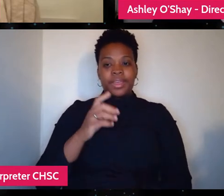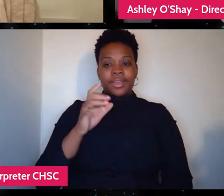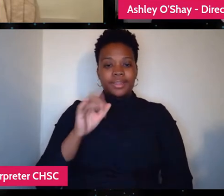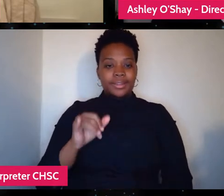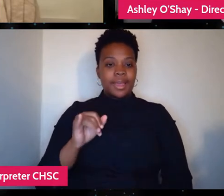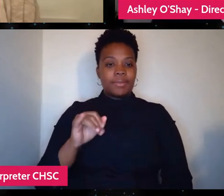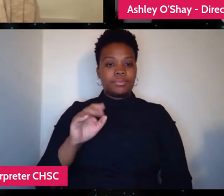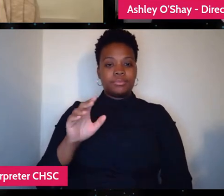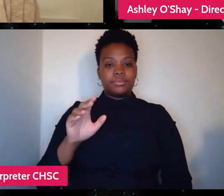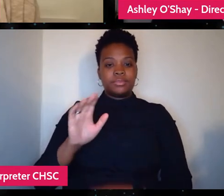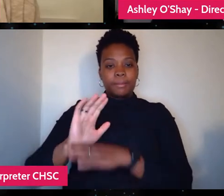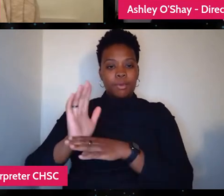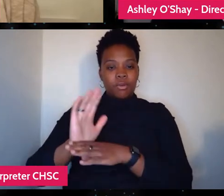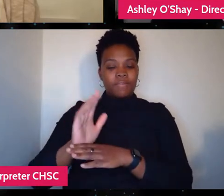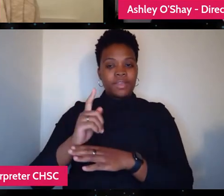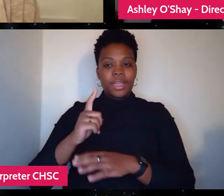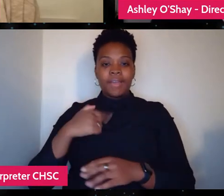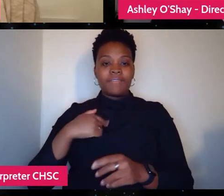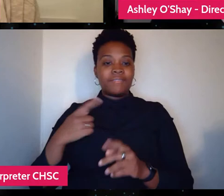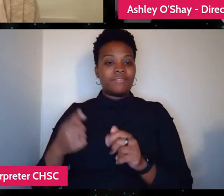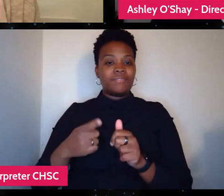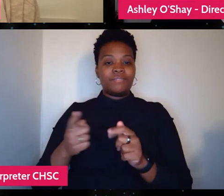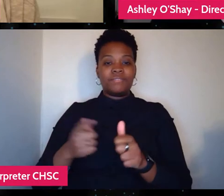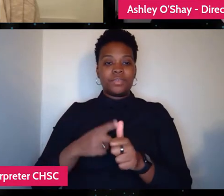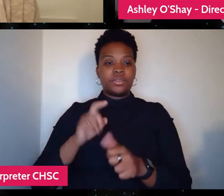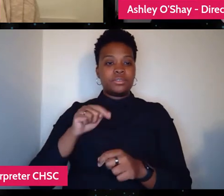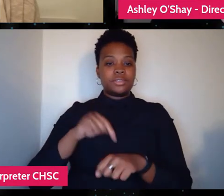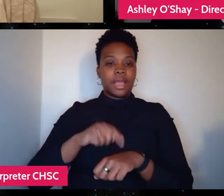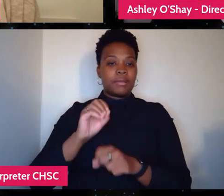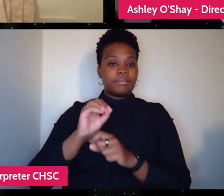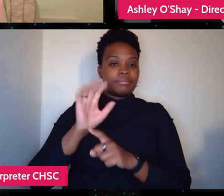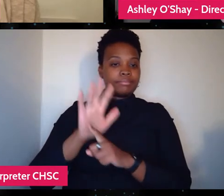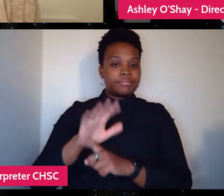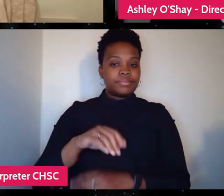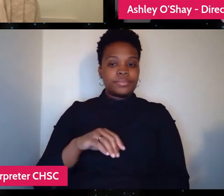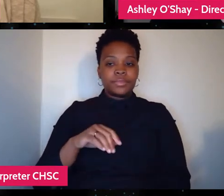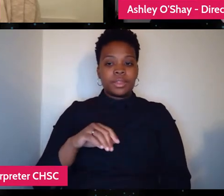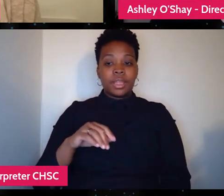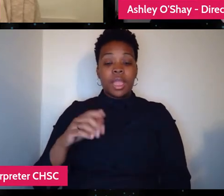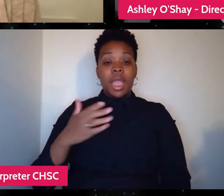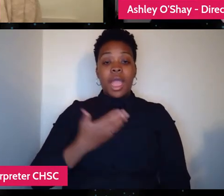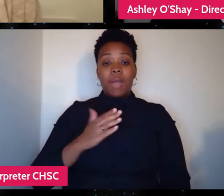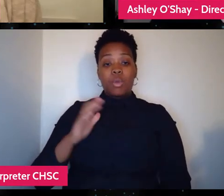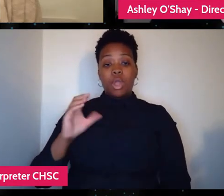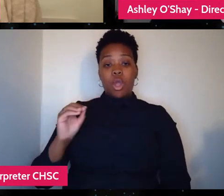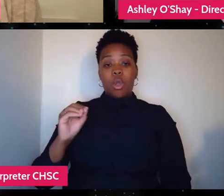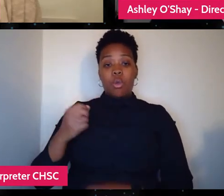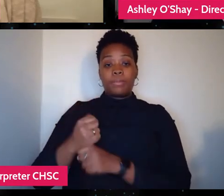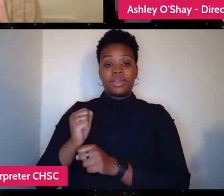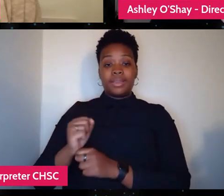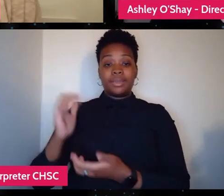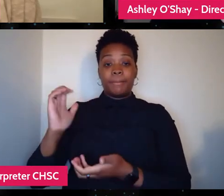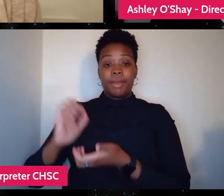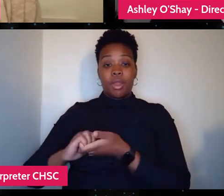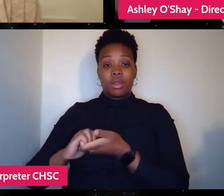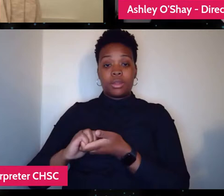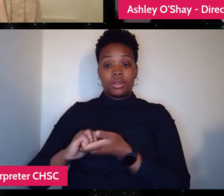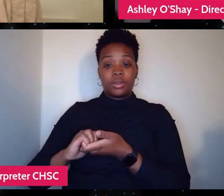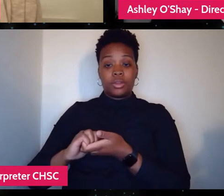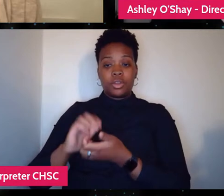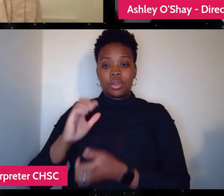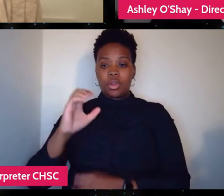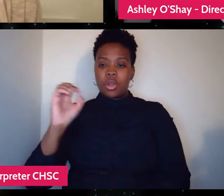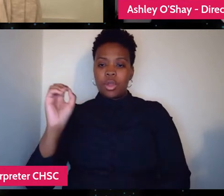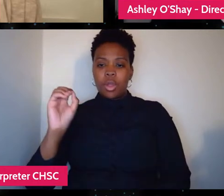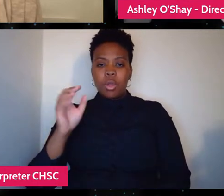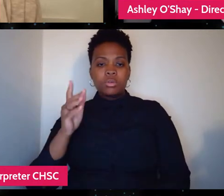films. It's the first time I found out about Kartemquin, who's our co-production partner. And it kind of just clicked, because I've